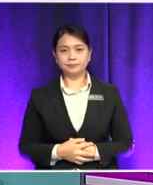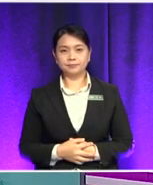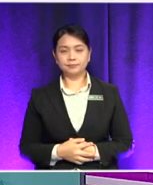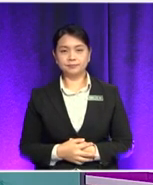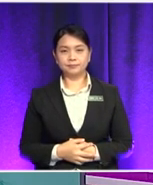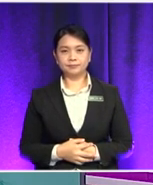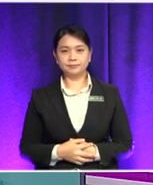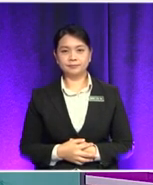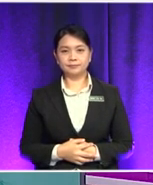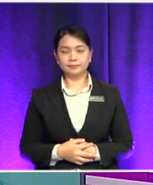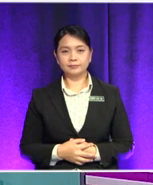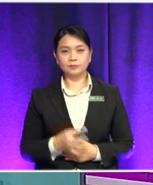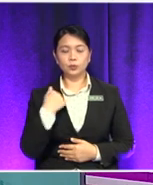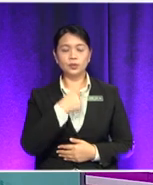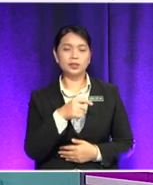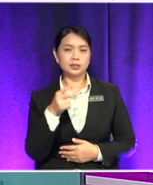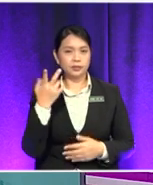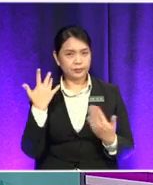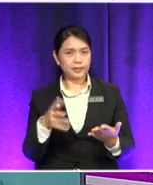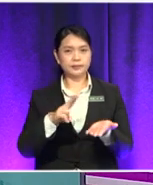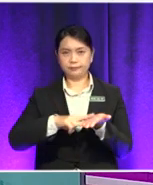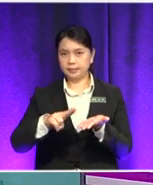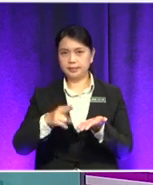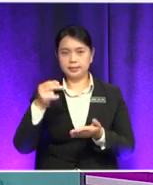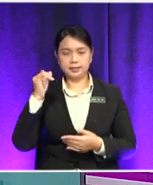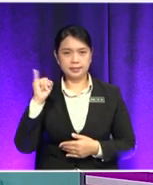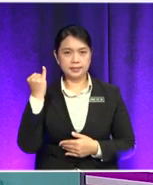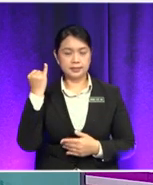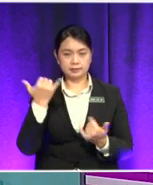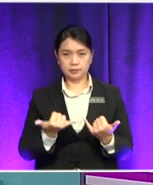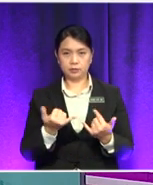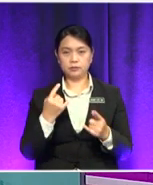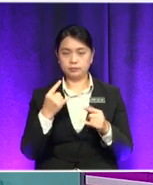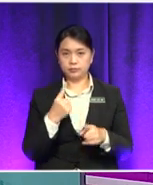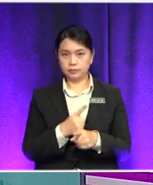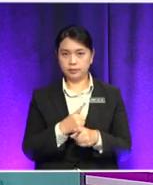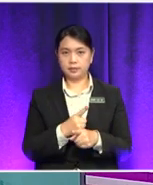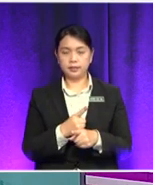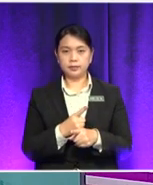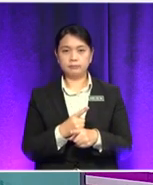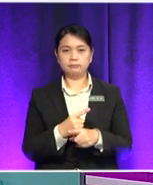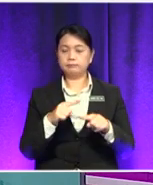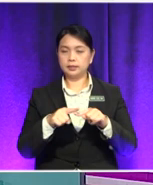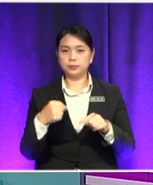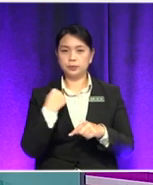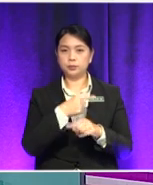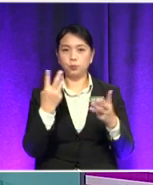we have something and we want our pupils to take whether it is right or